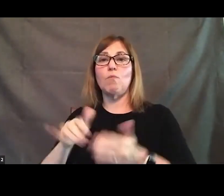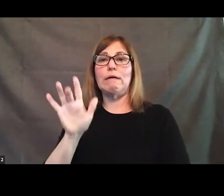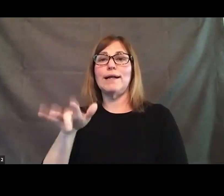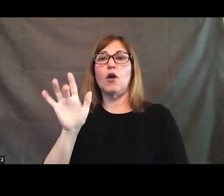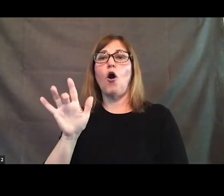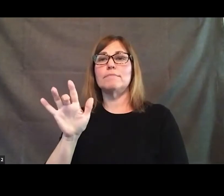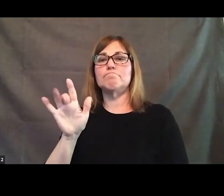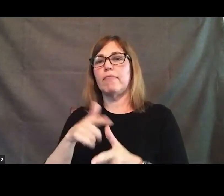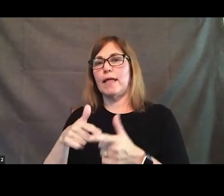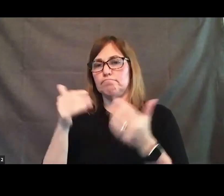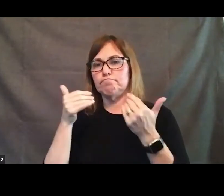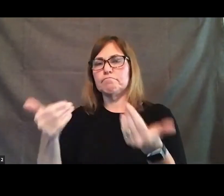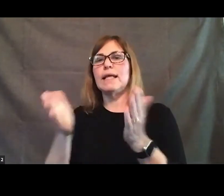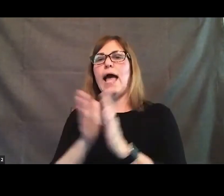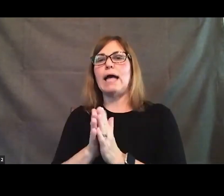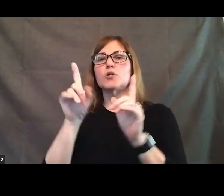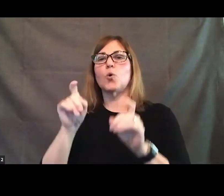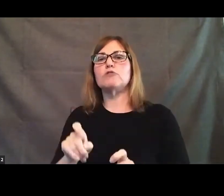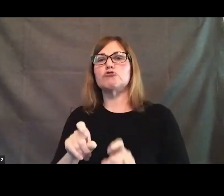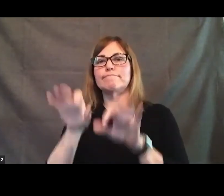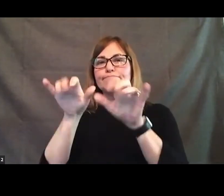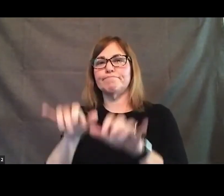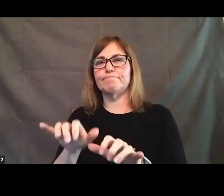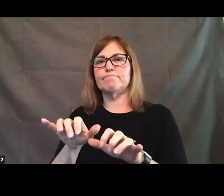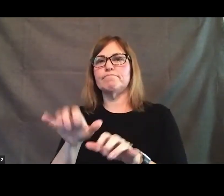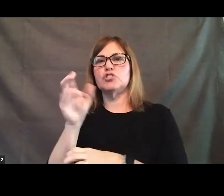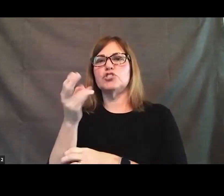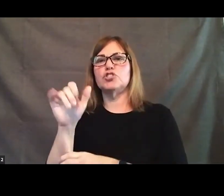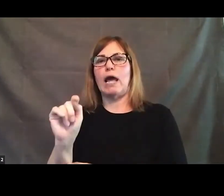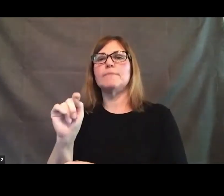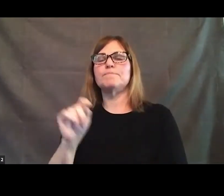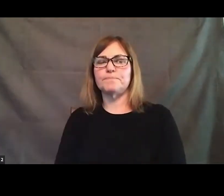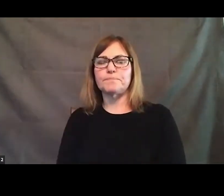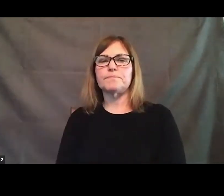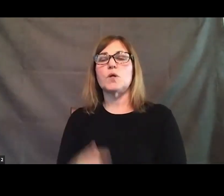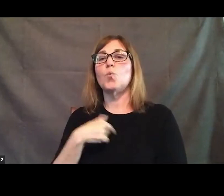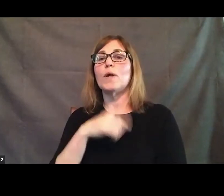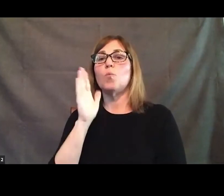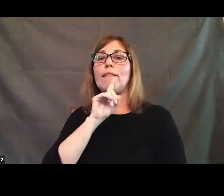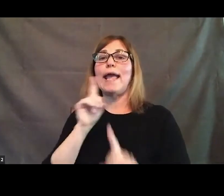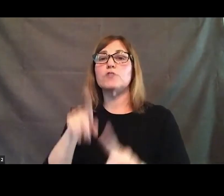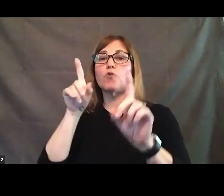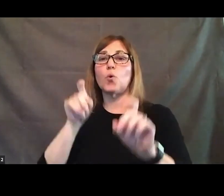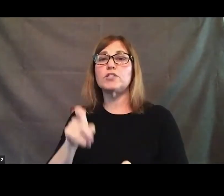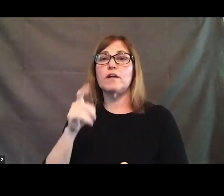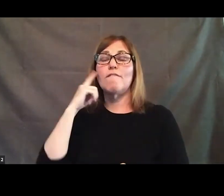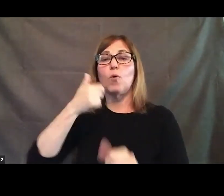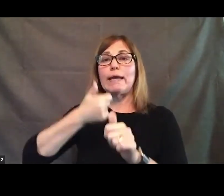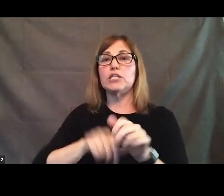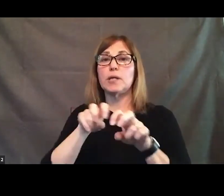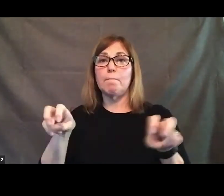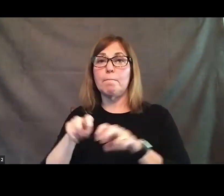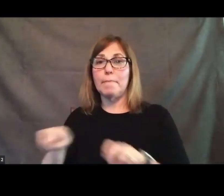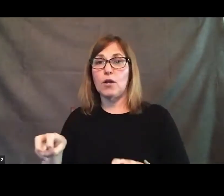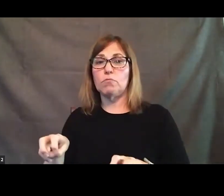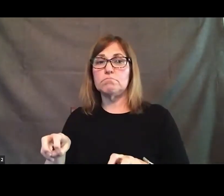asking questions using the chat. We will answer those questions for each panel and then have a little discussion